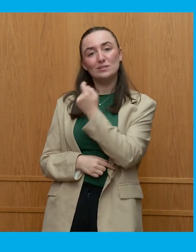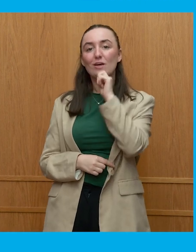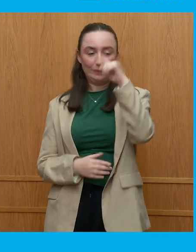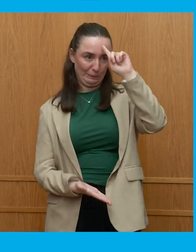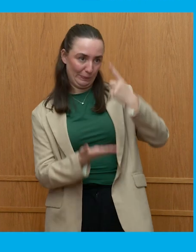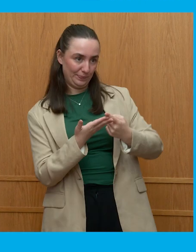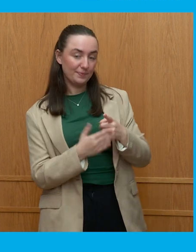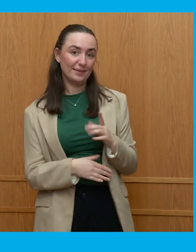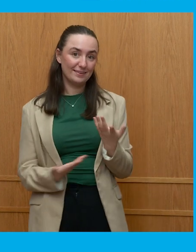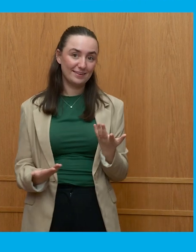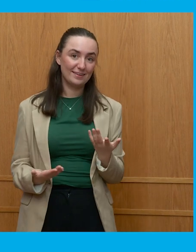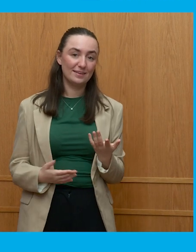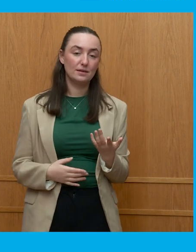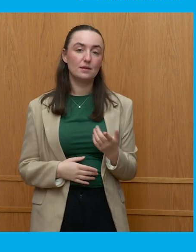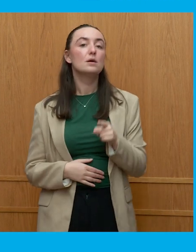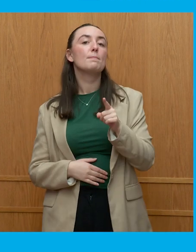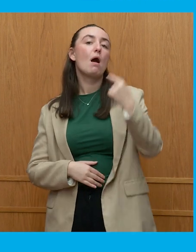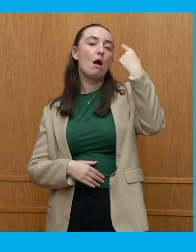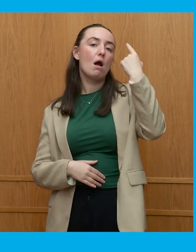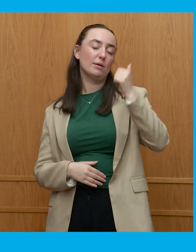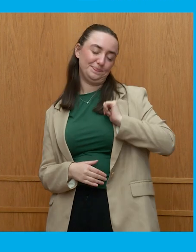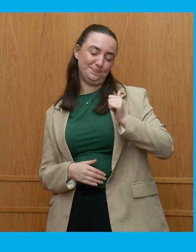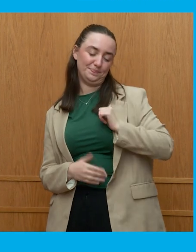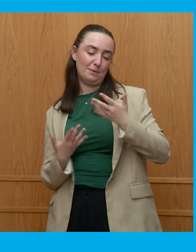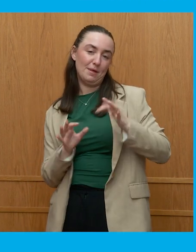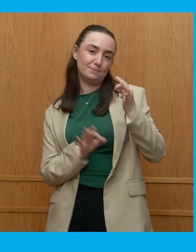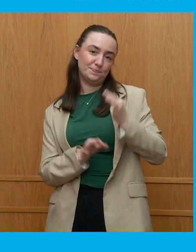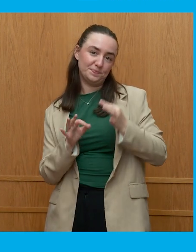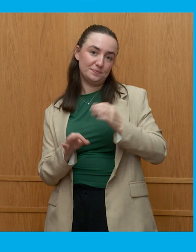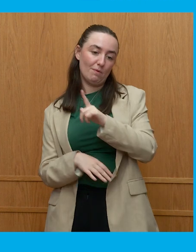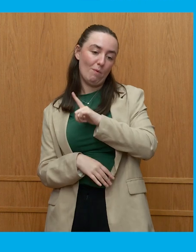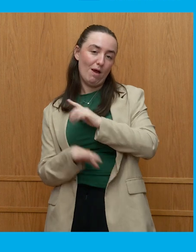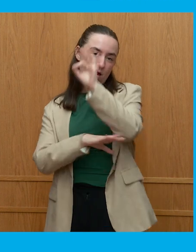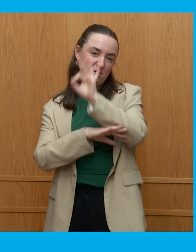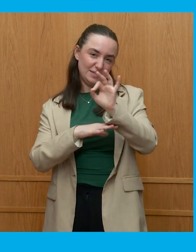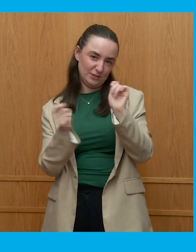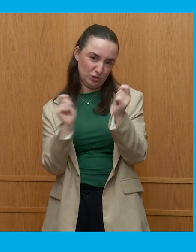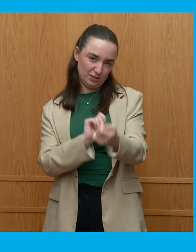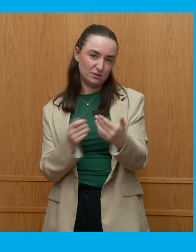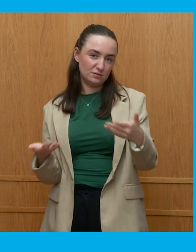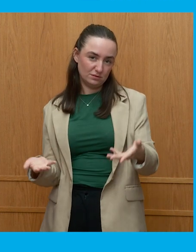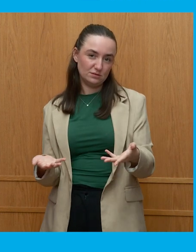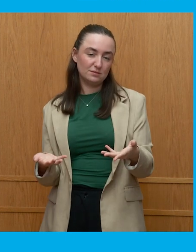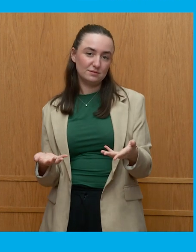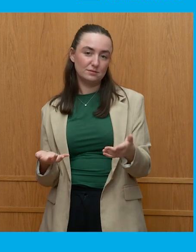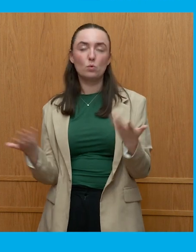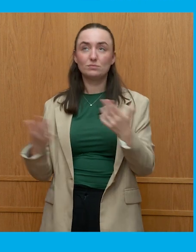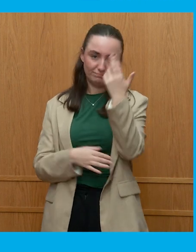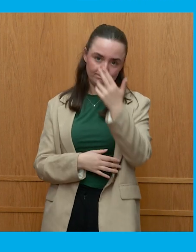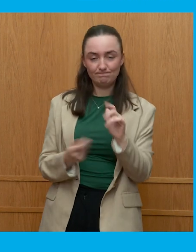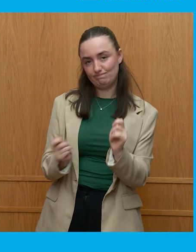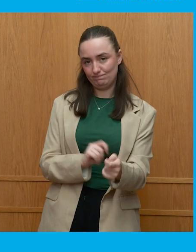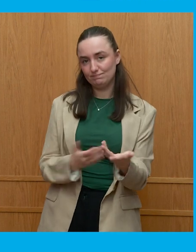was I'm sure there was a political reason why the architect was changed or the designers were changed.